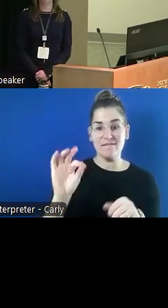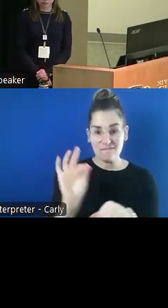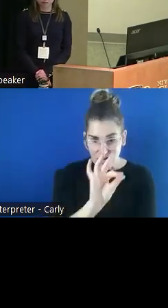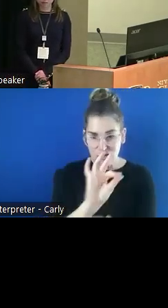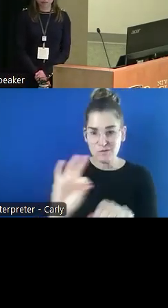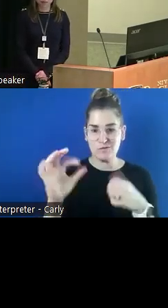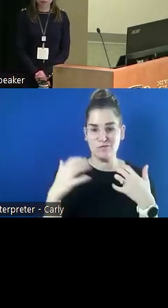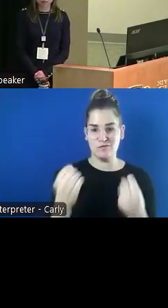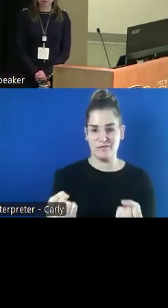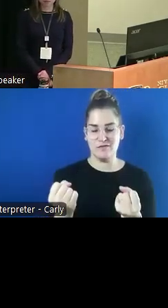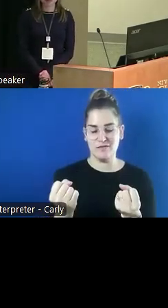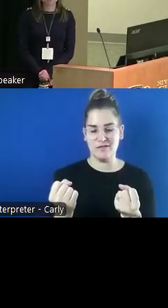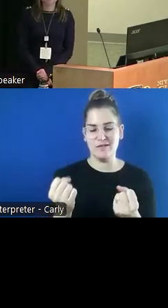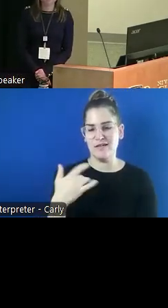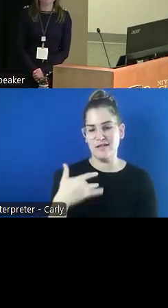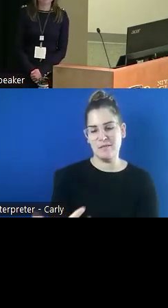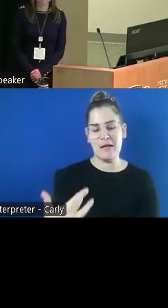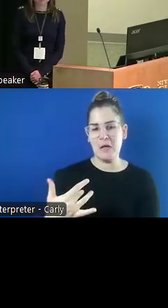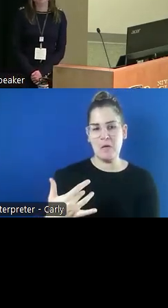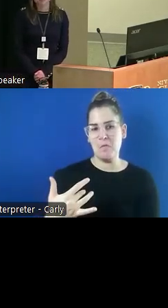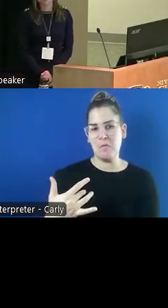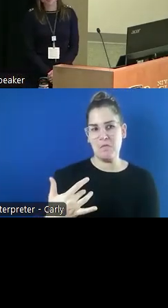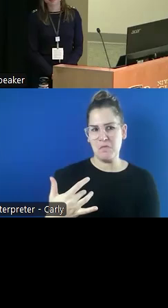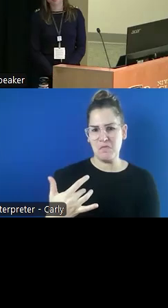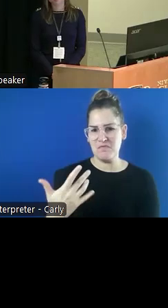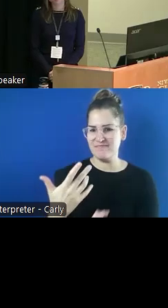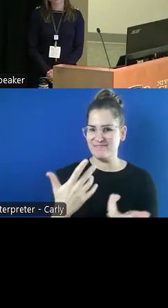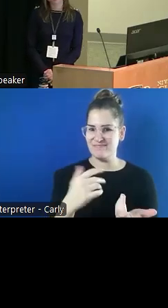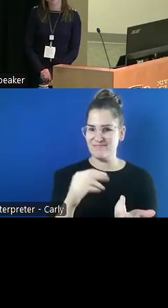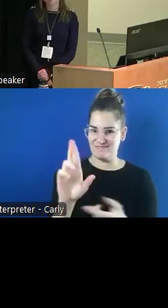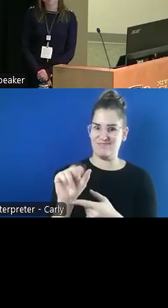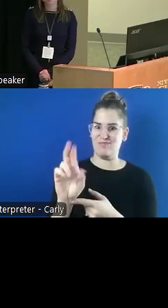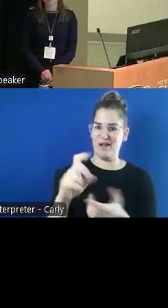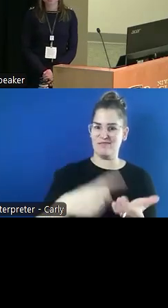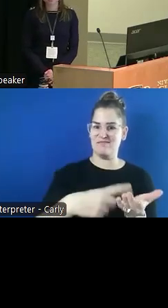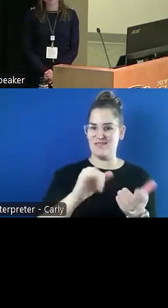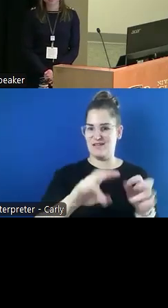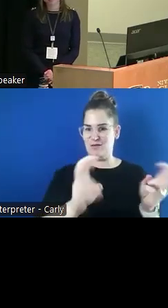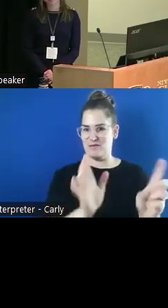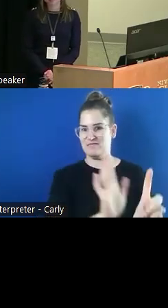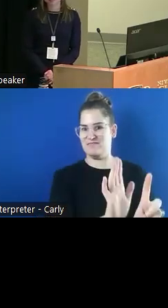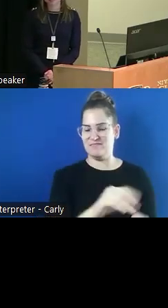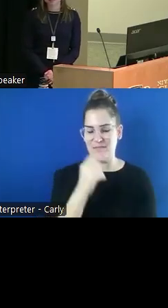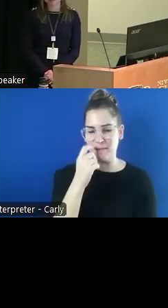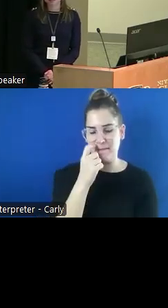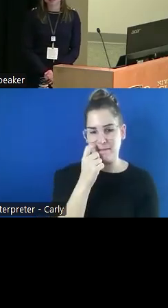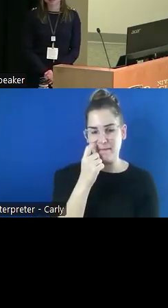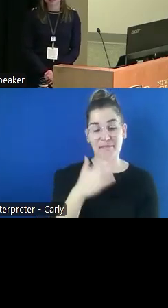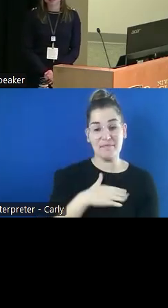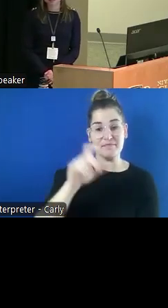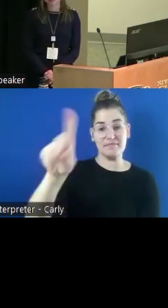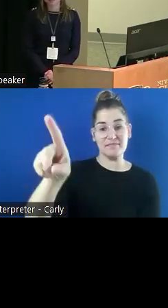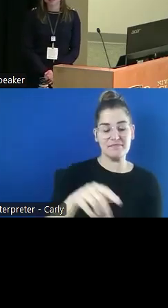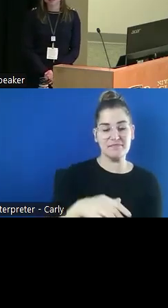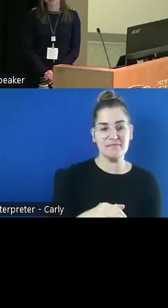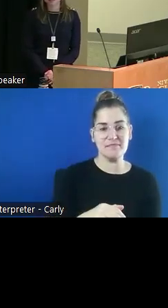We don't hear enough on that topic. My question relates to the fact that people